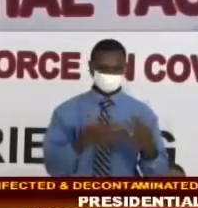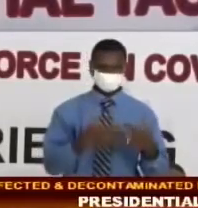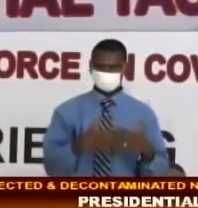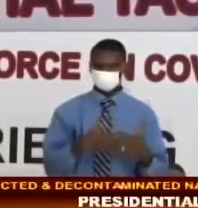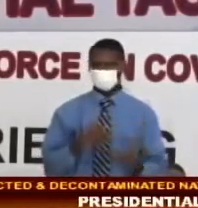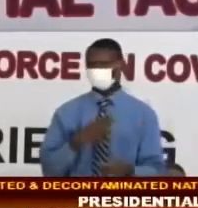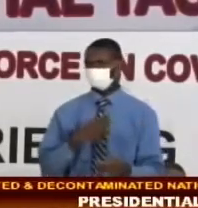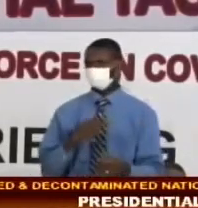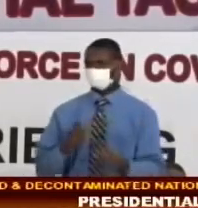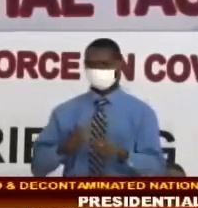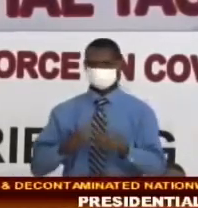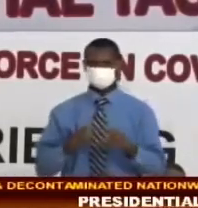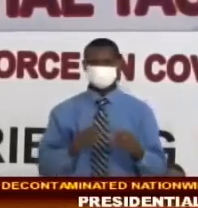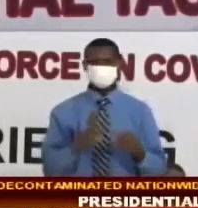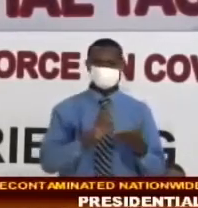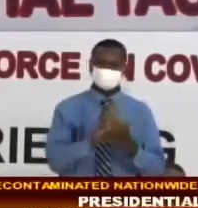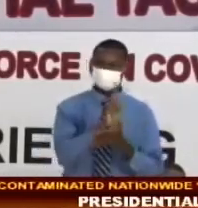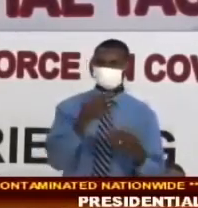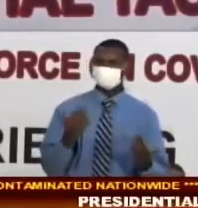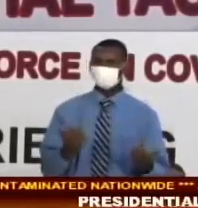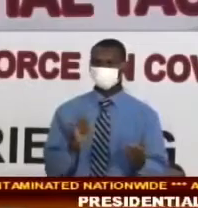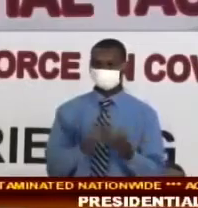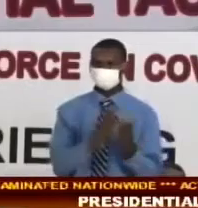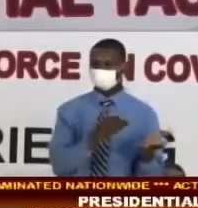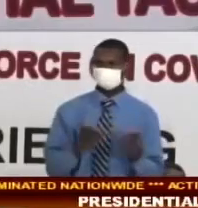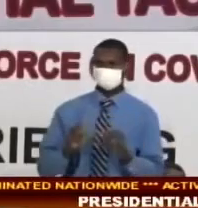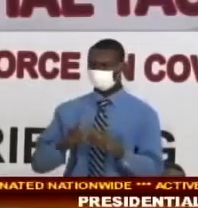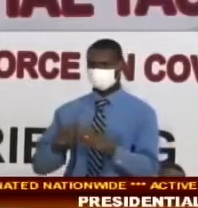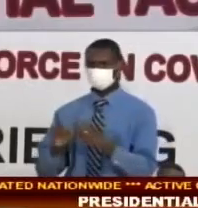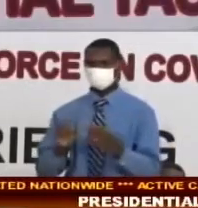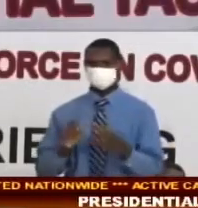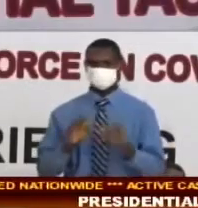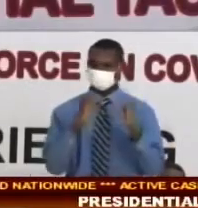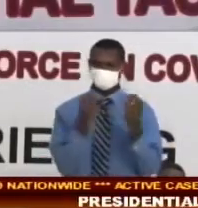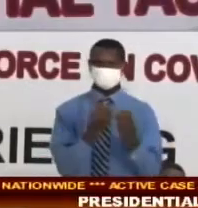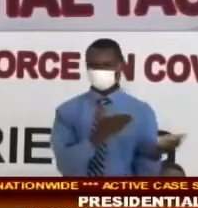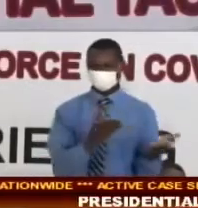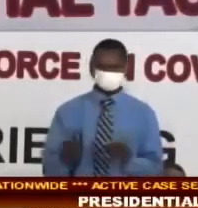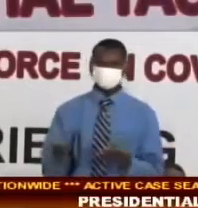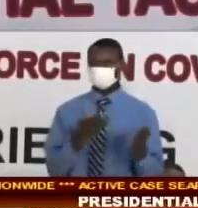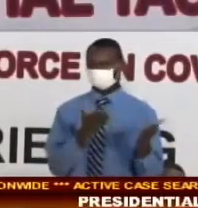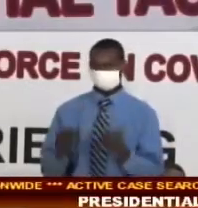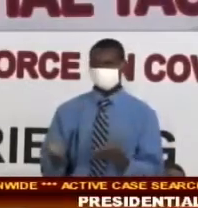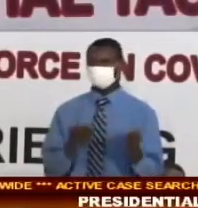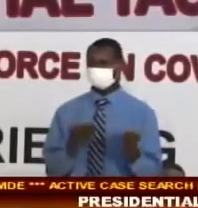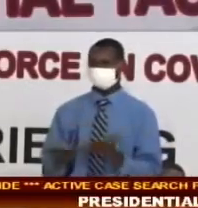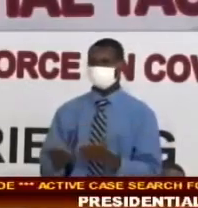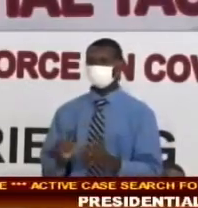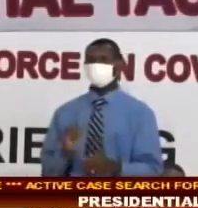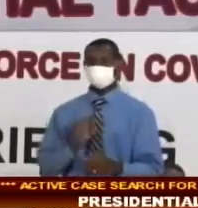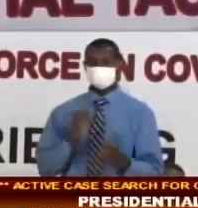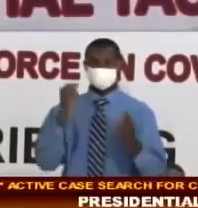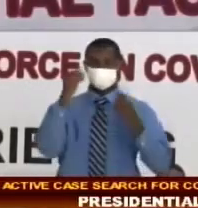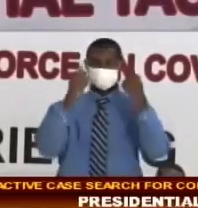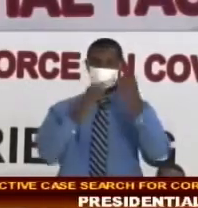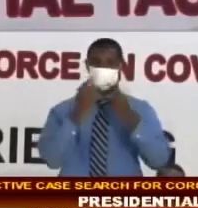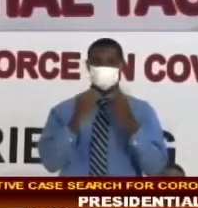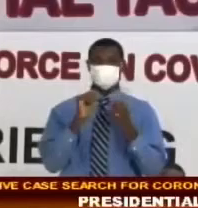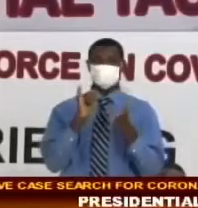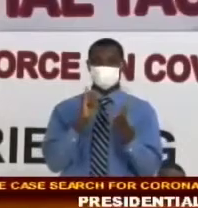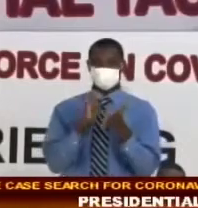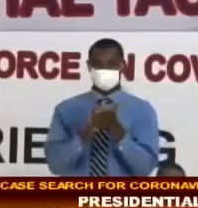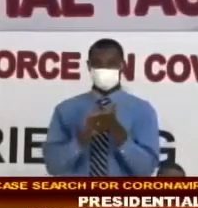different universities and different institutions. I think this falls under the province